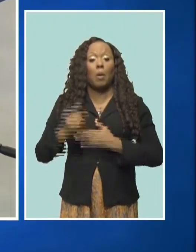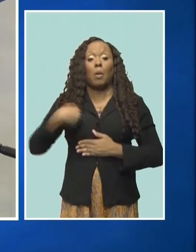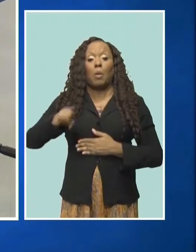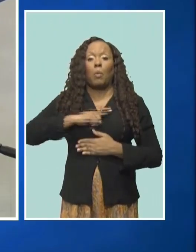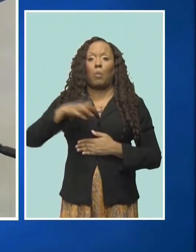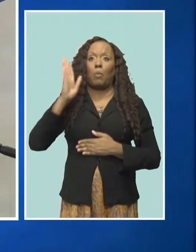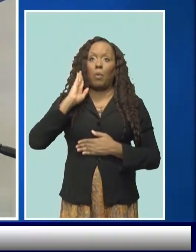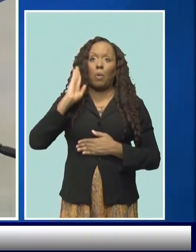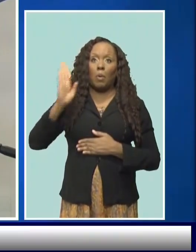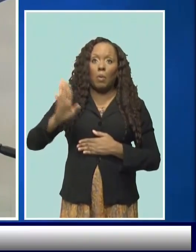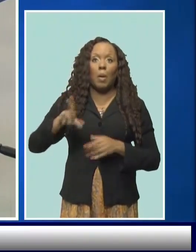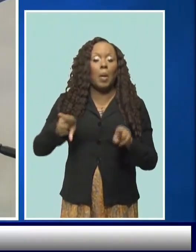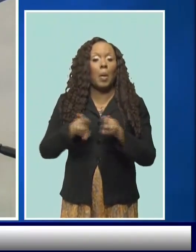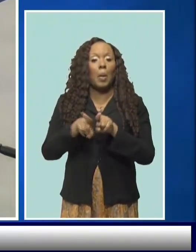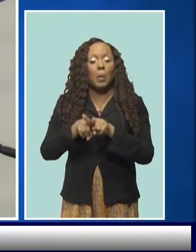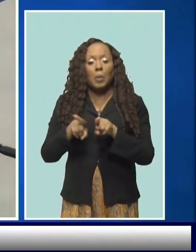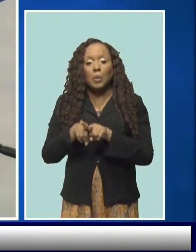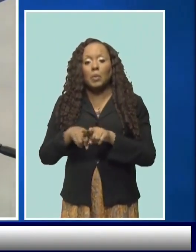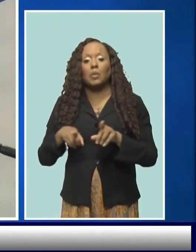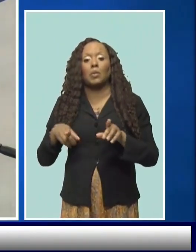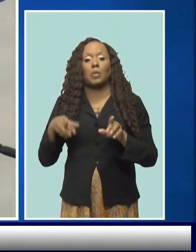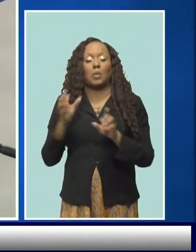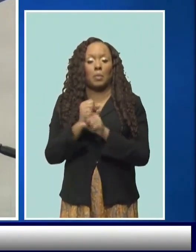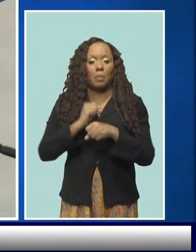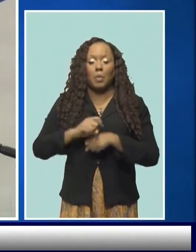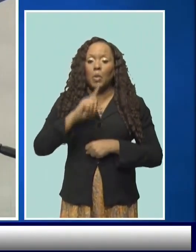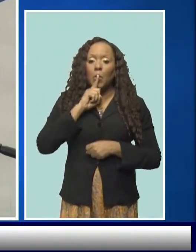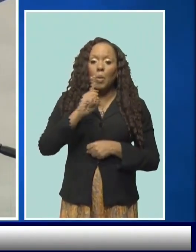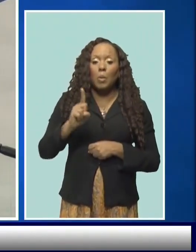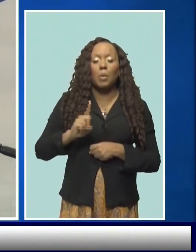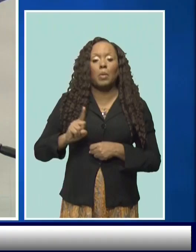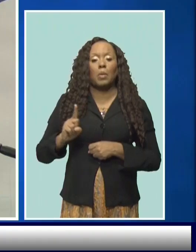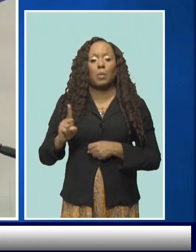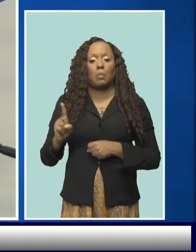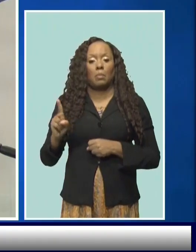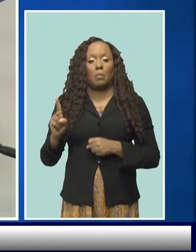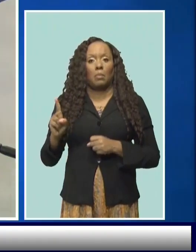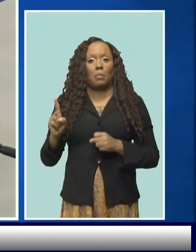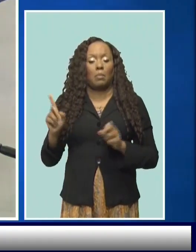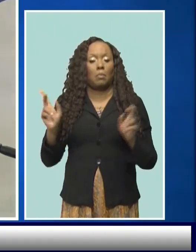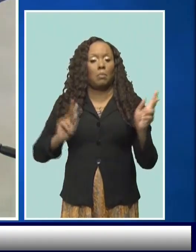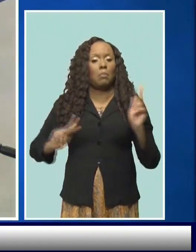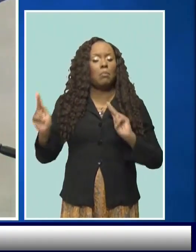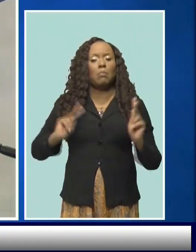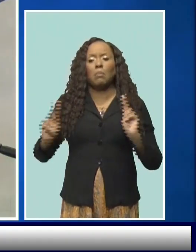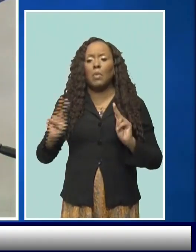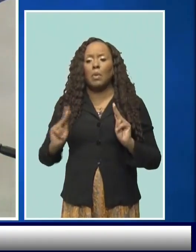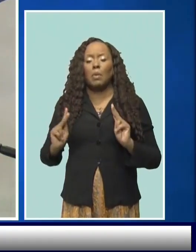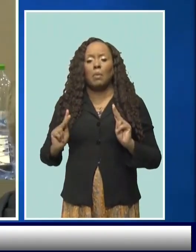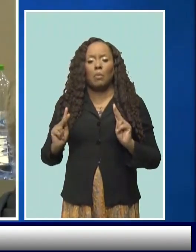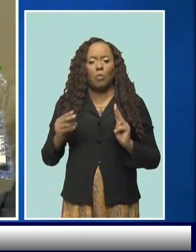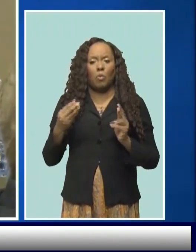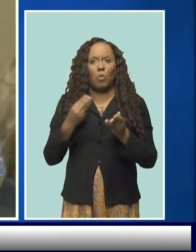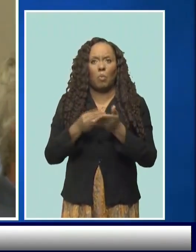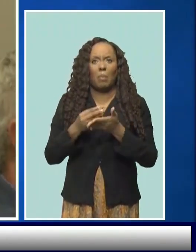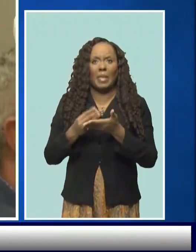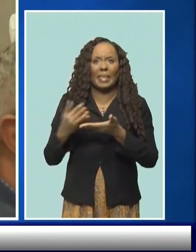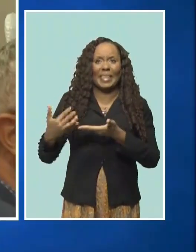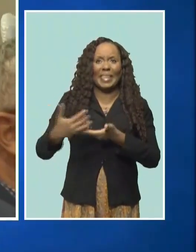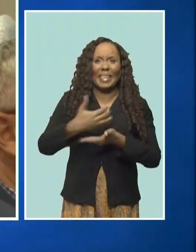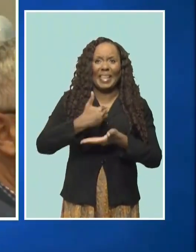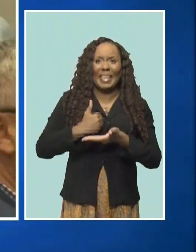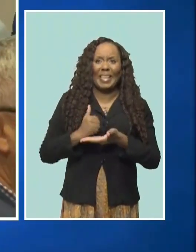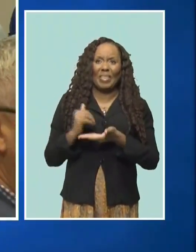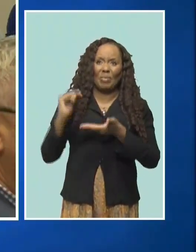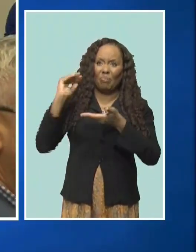to be indexing it so that the purchasing power of those who earn at the lower levels of our